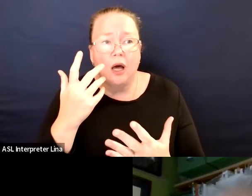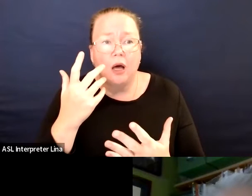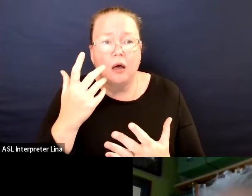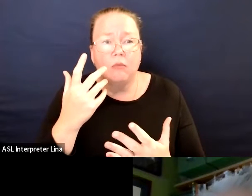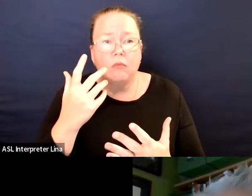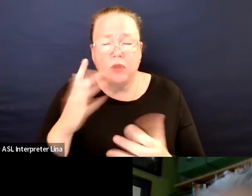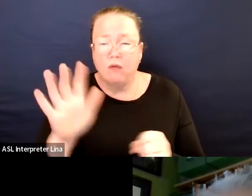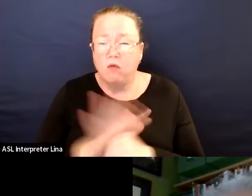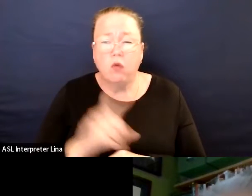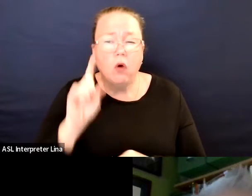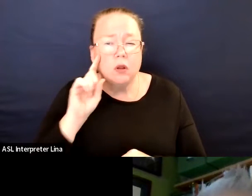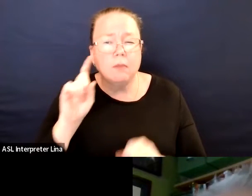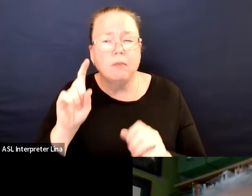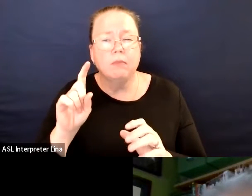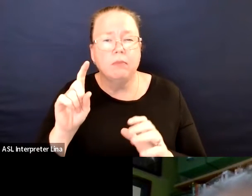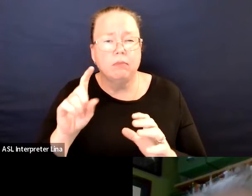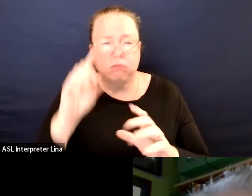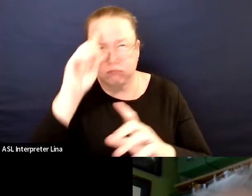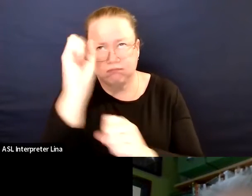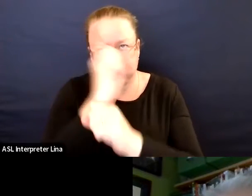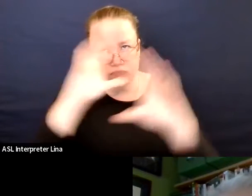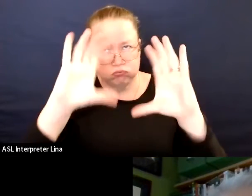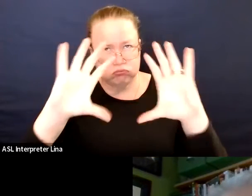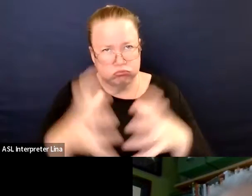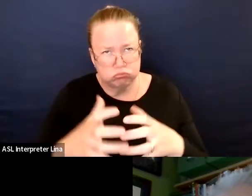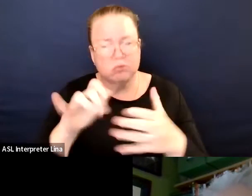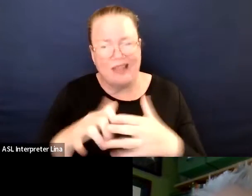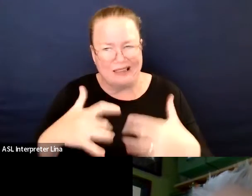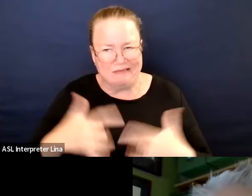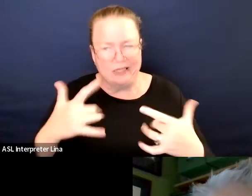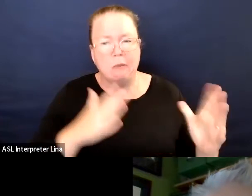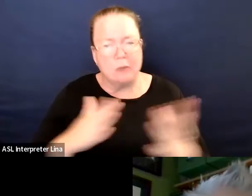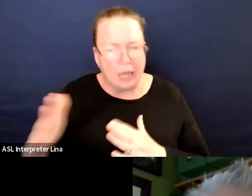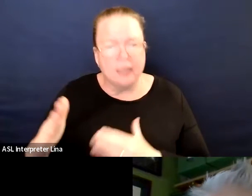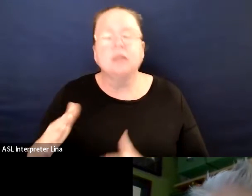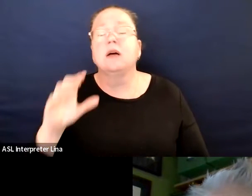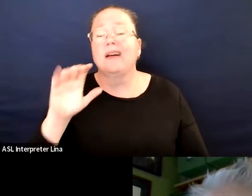rounded picture is for that event they're